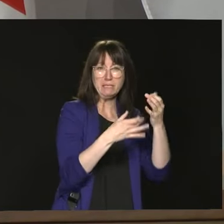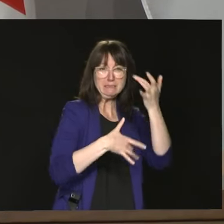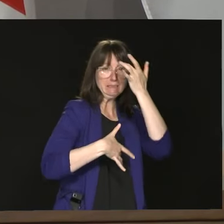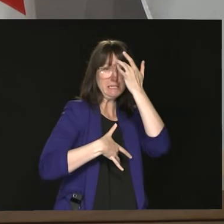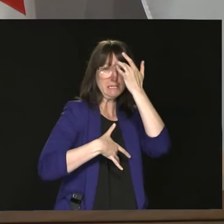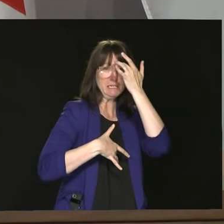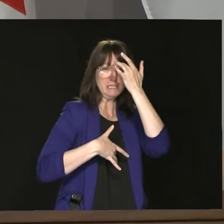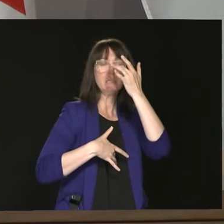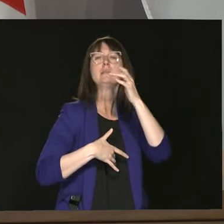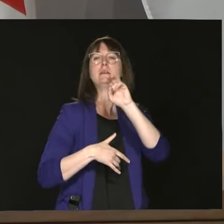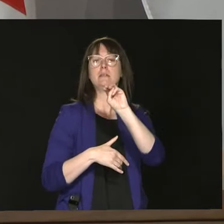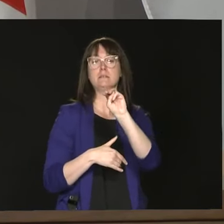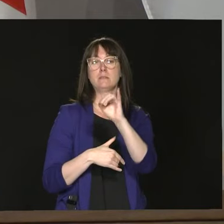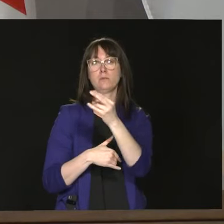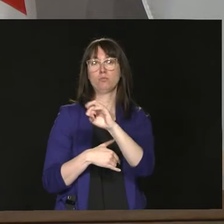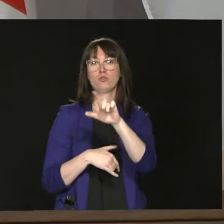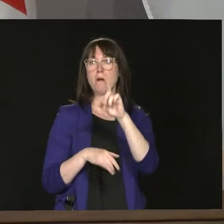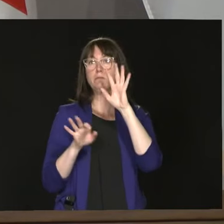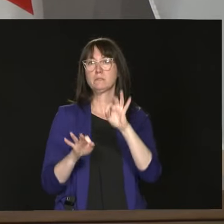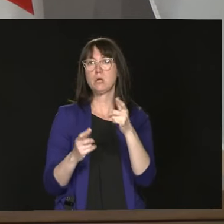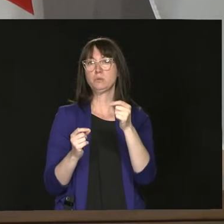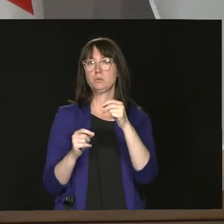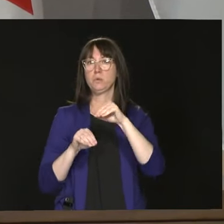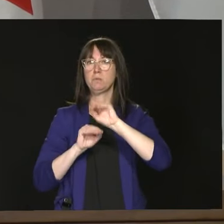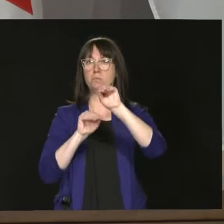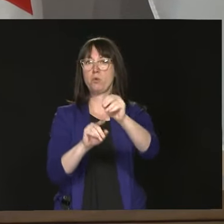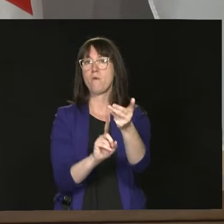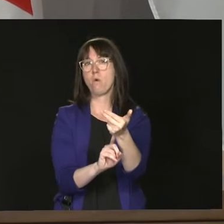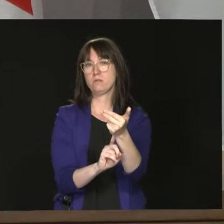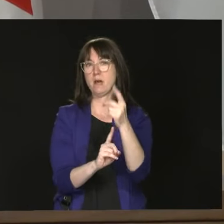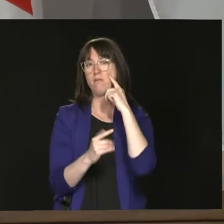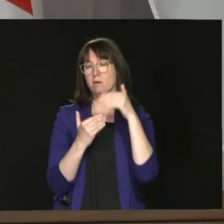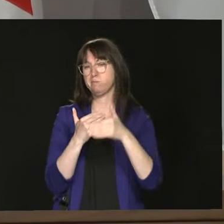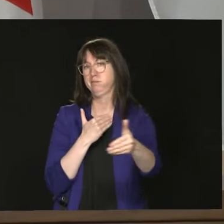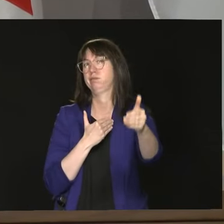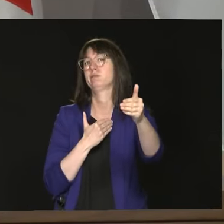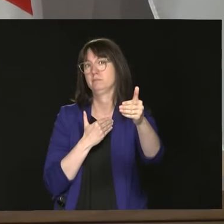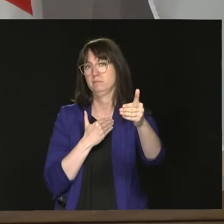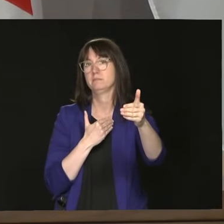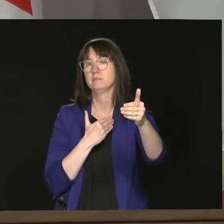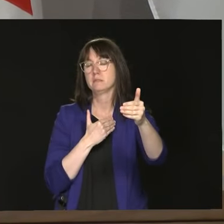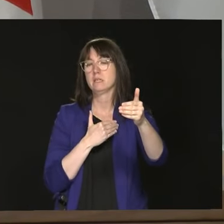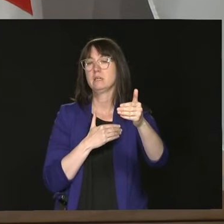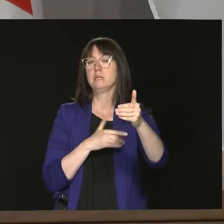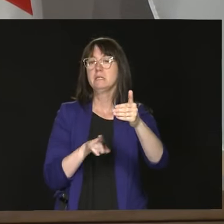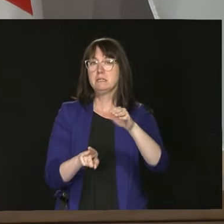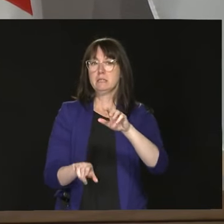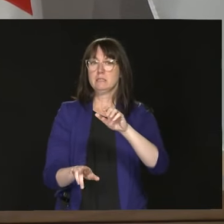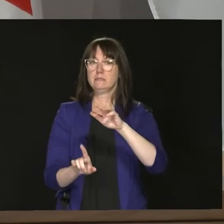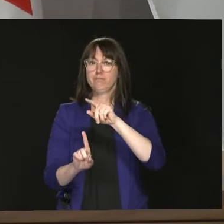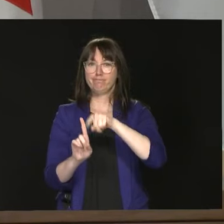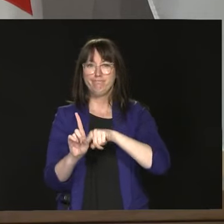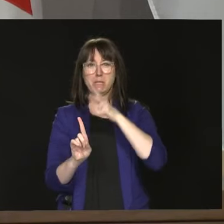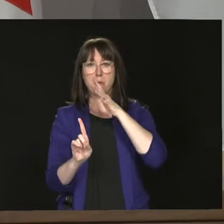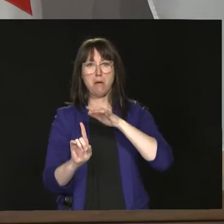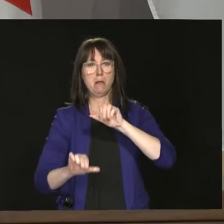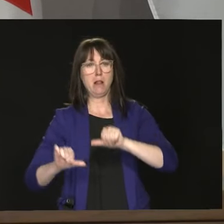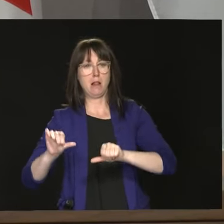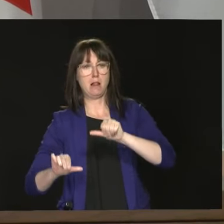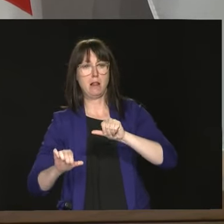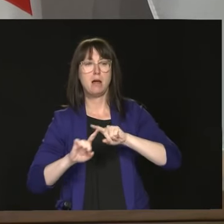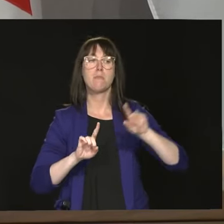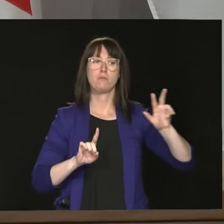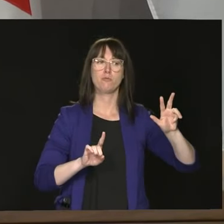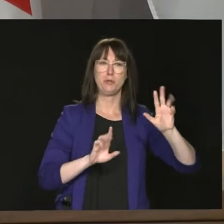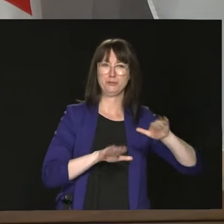for the duration of her work assignment. Sensing her unease, her 3 children wanted to give her a boost and let her